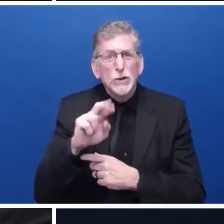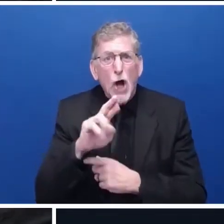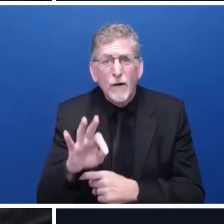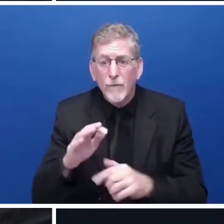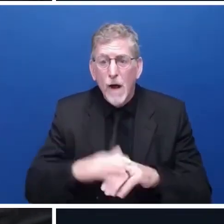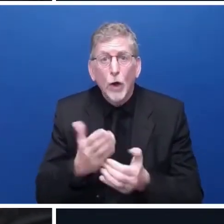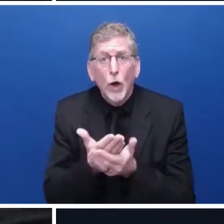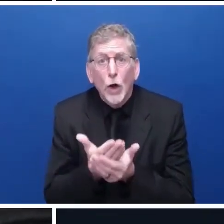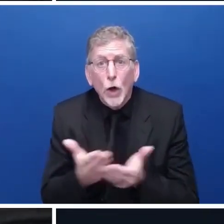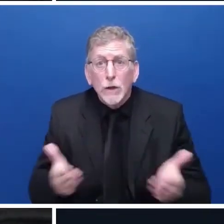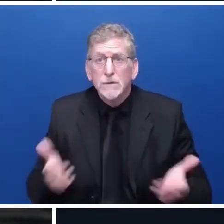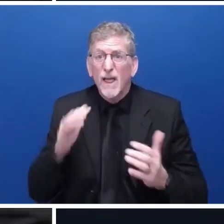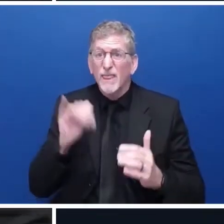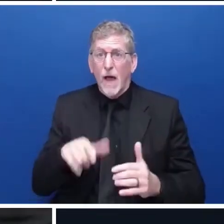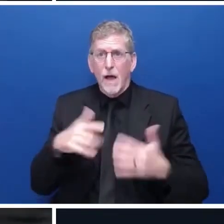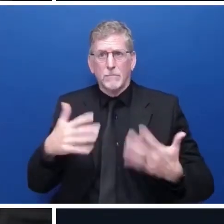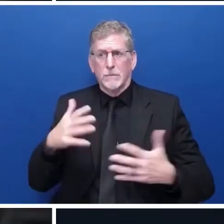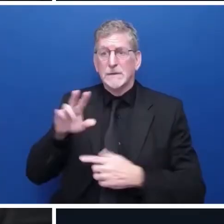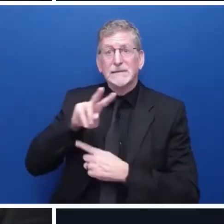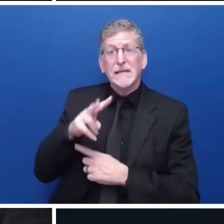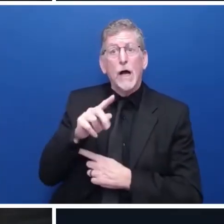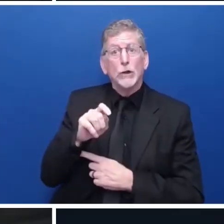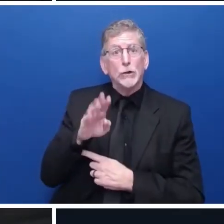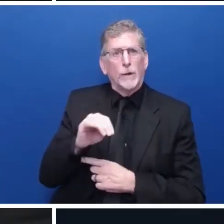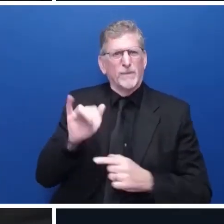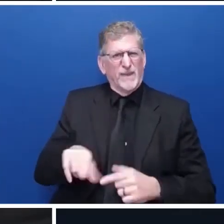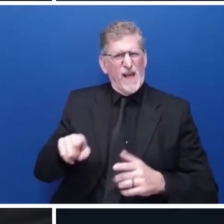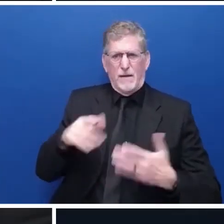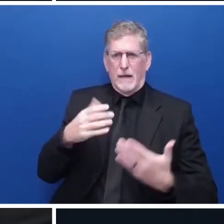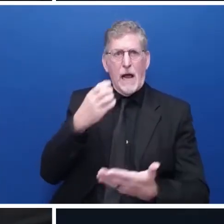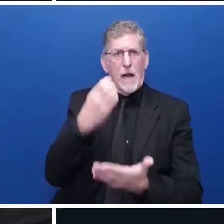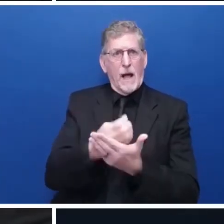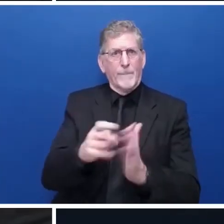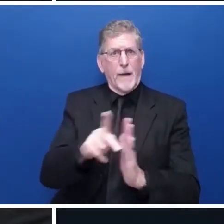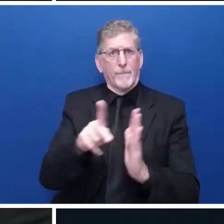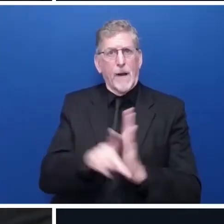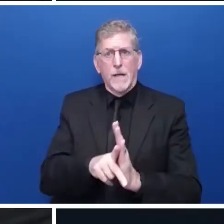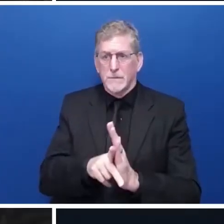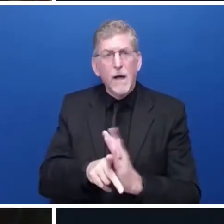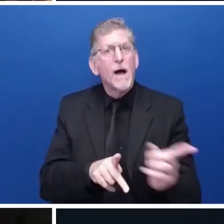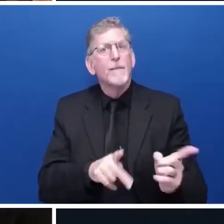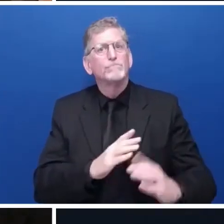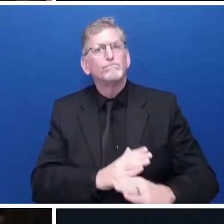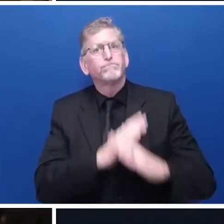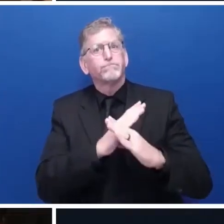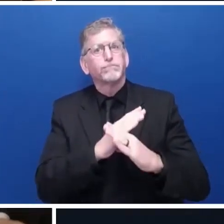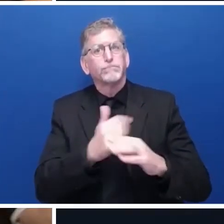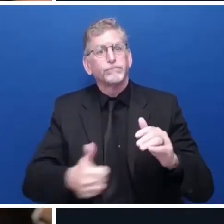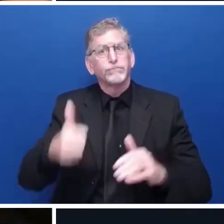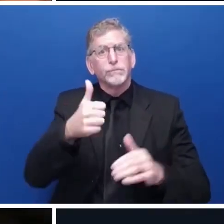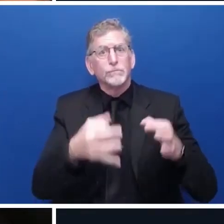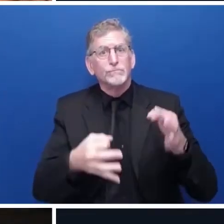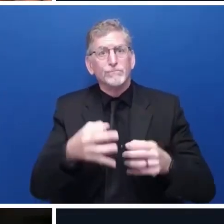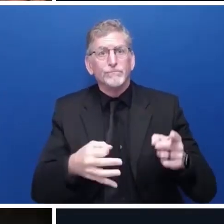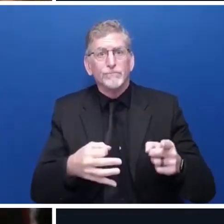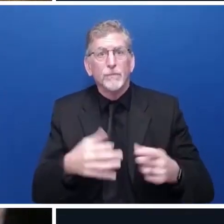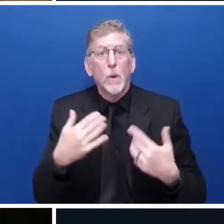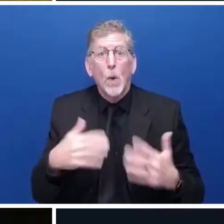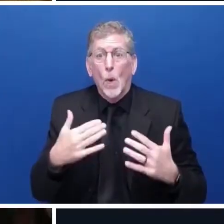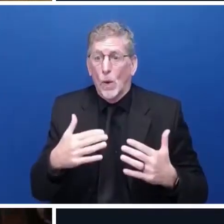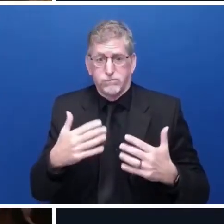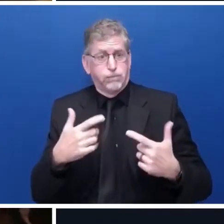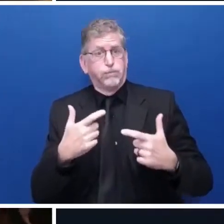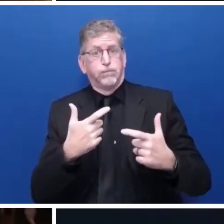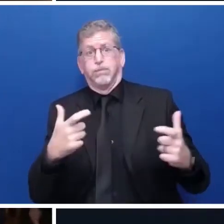House chamber tonight, the first time they will be eye-to-eye with the president since that decision. Of course, the president will hear plenty of cheers from